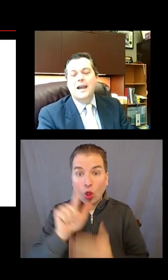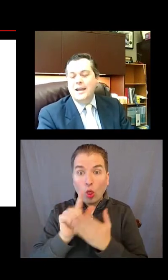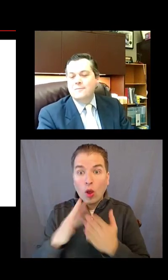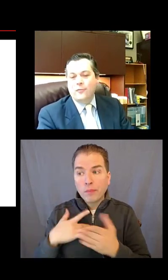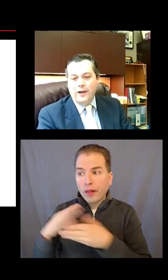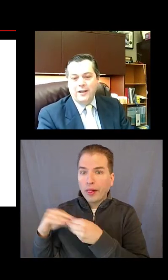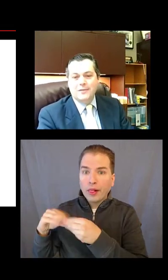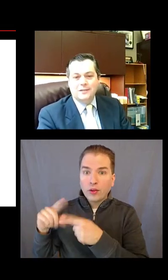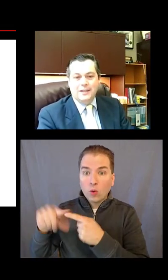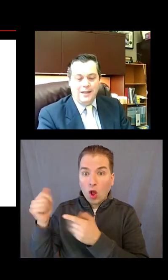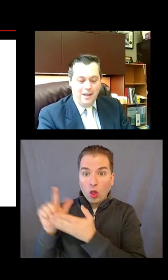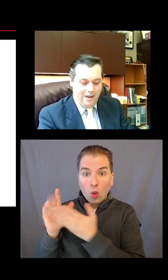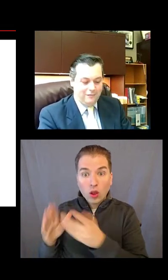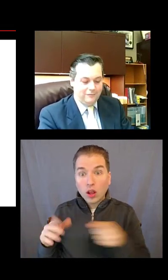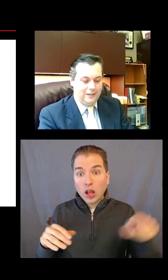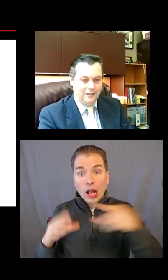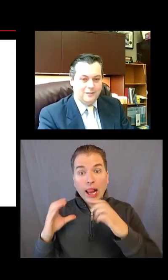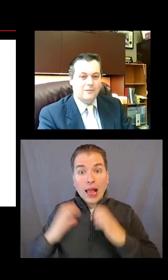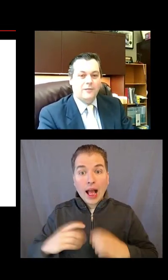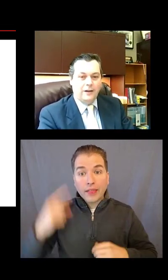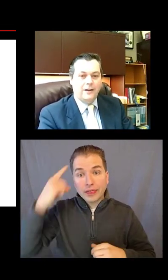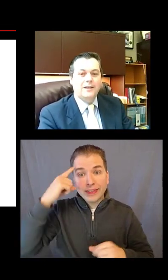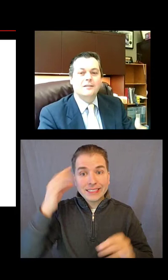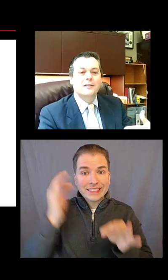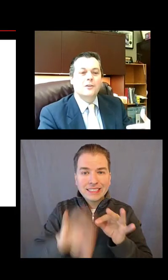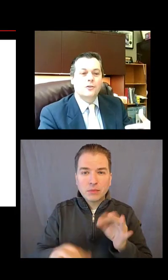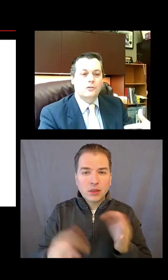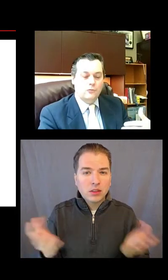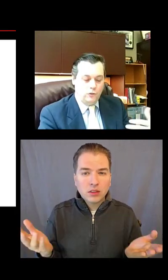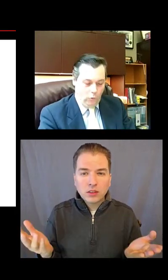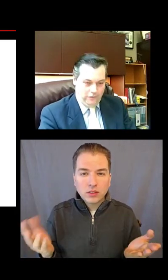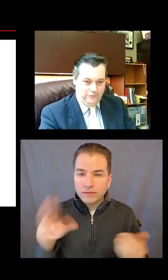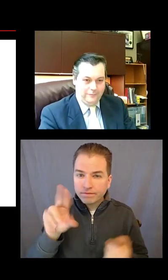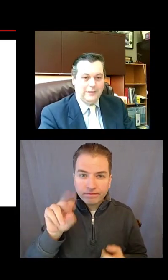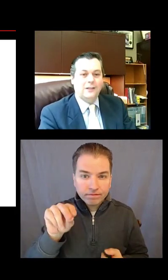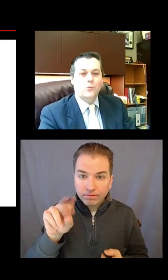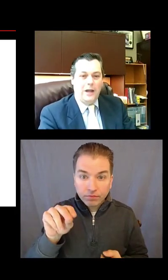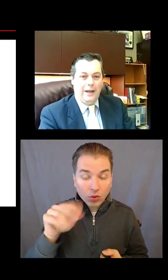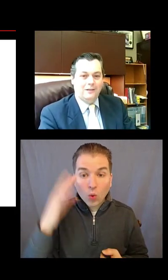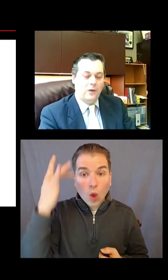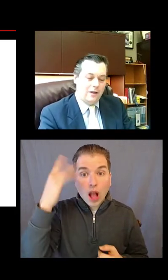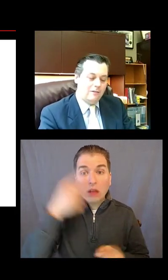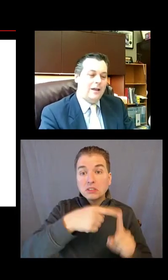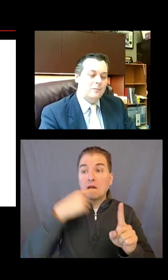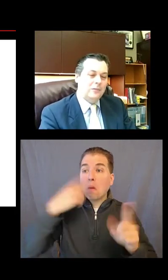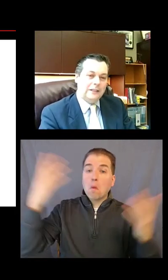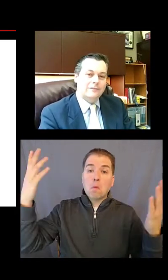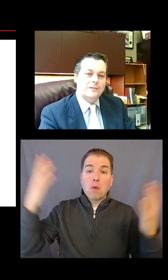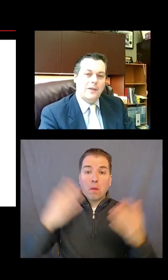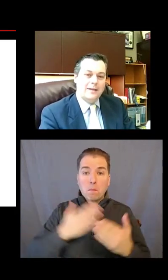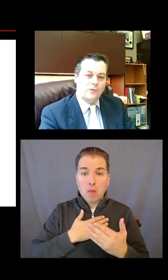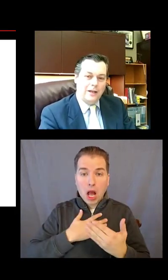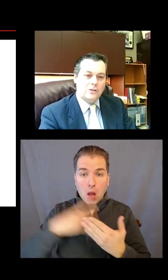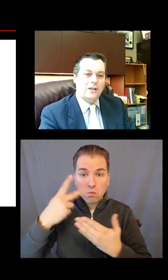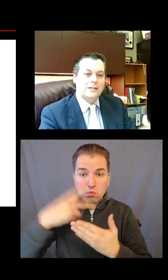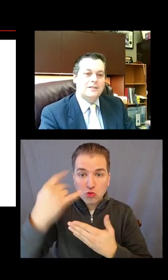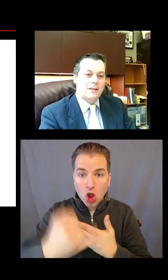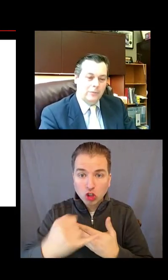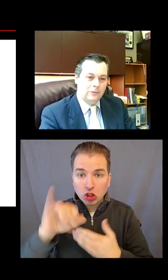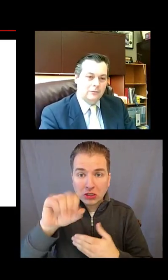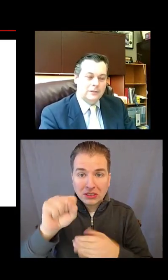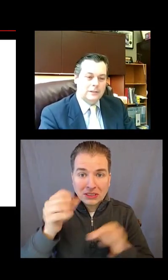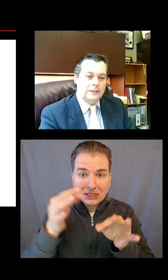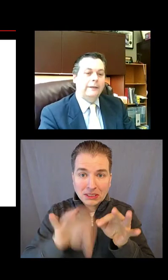The time frame that they have is very short. Because why? Well, I believe that my project